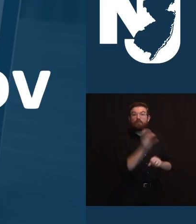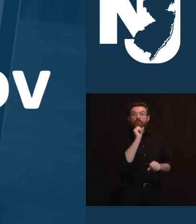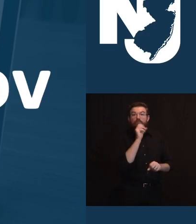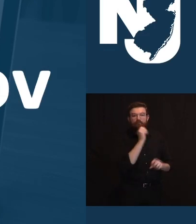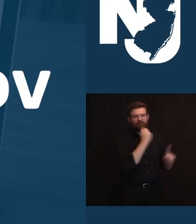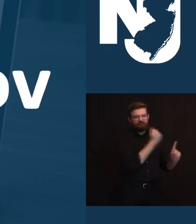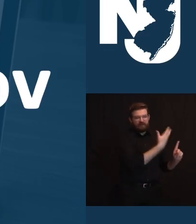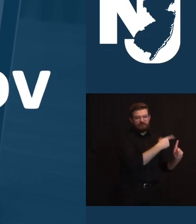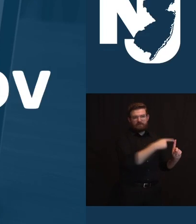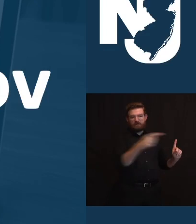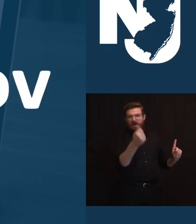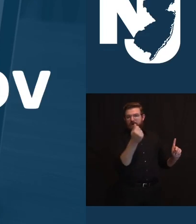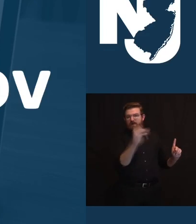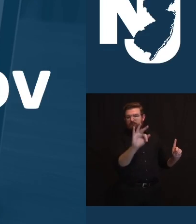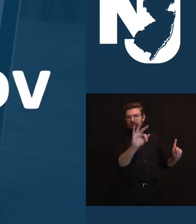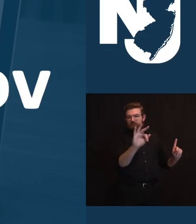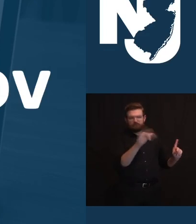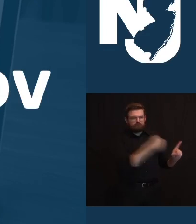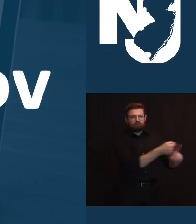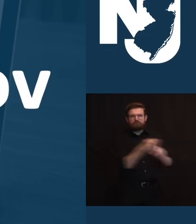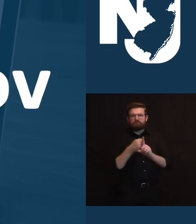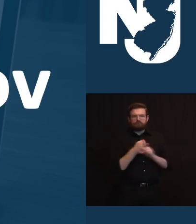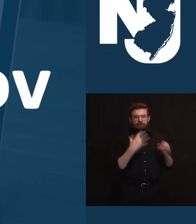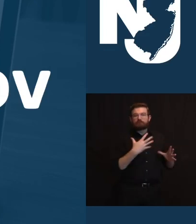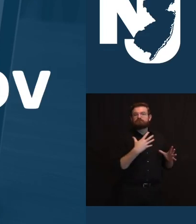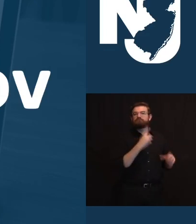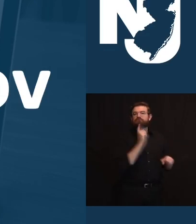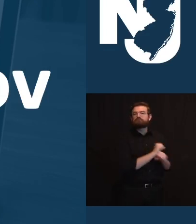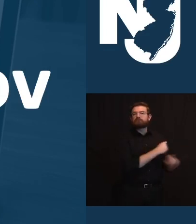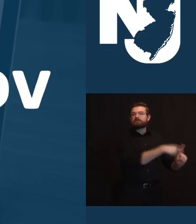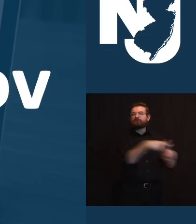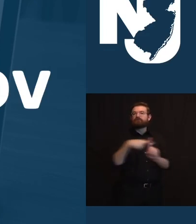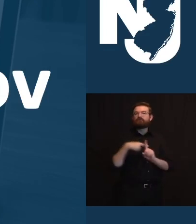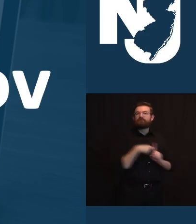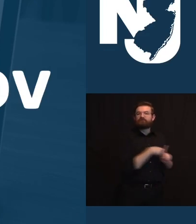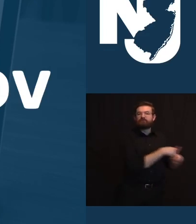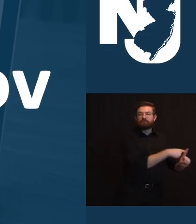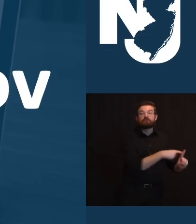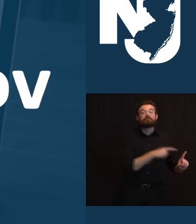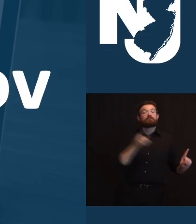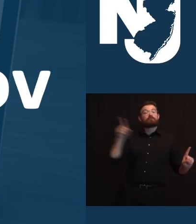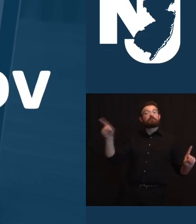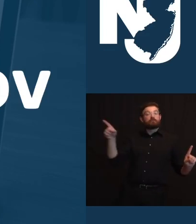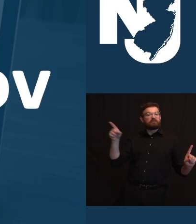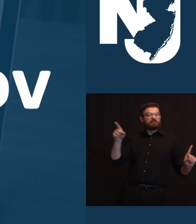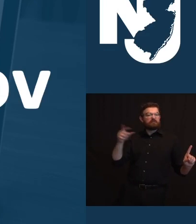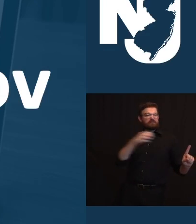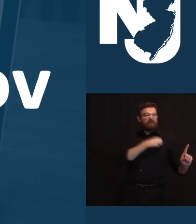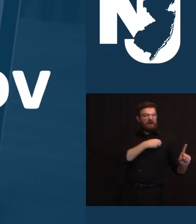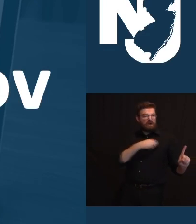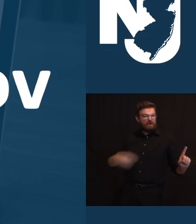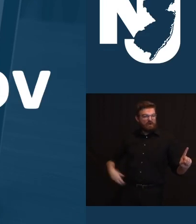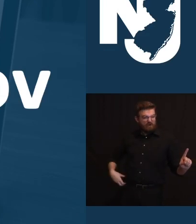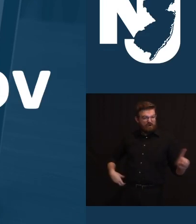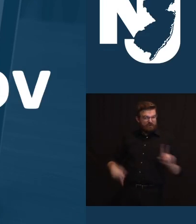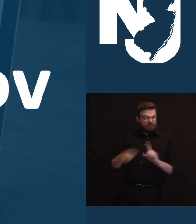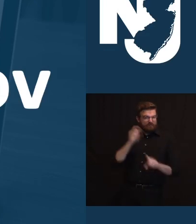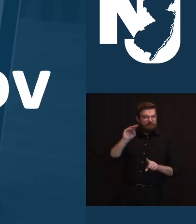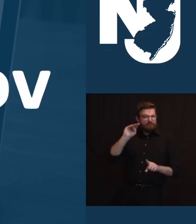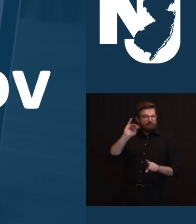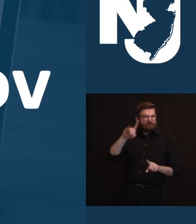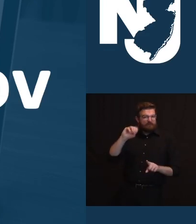acknowledge and thank the work of Middletown Mayor Tony Perry and his local health officials to identify everyone who attended that party